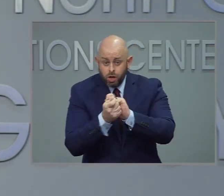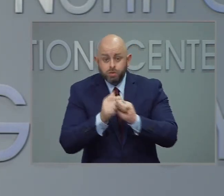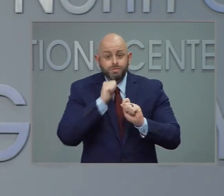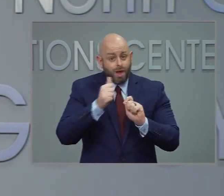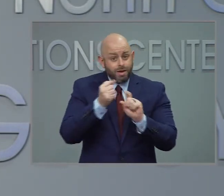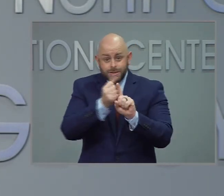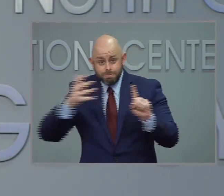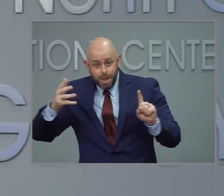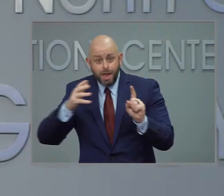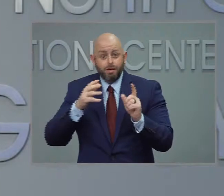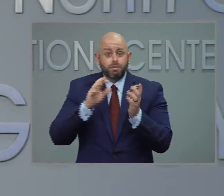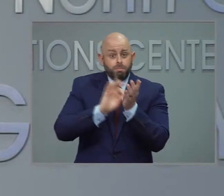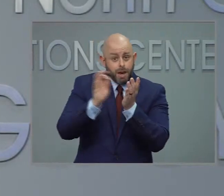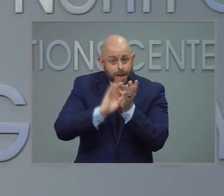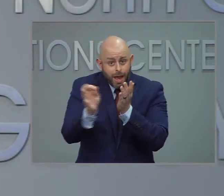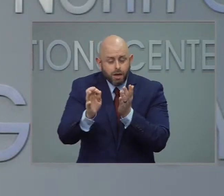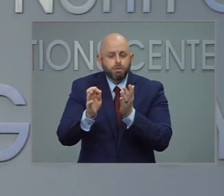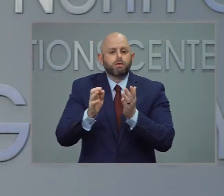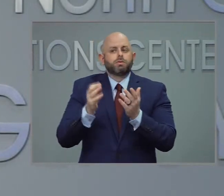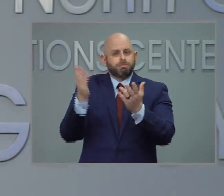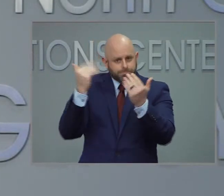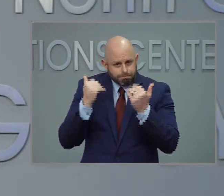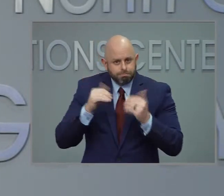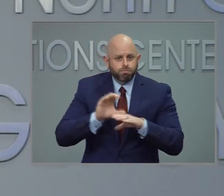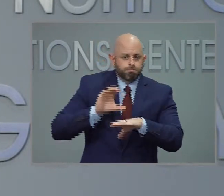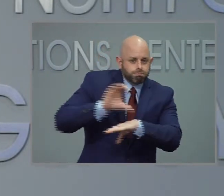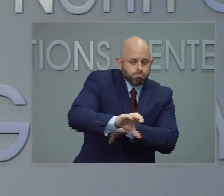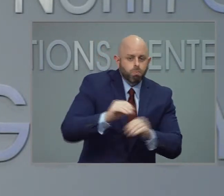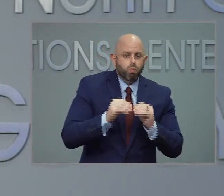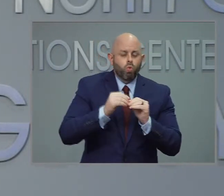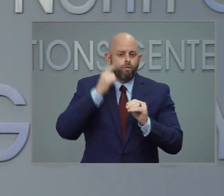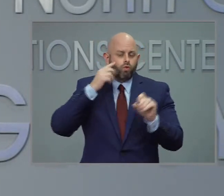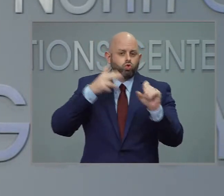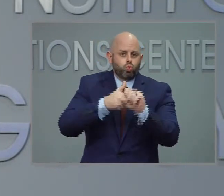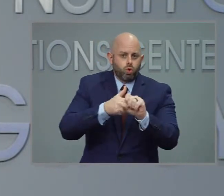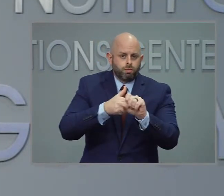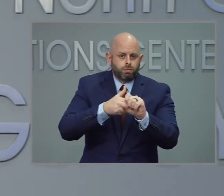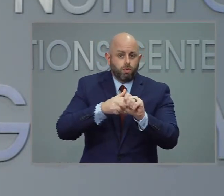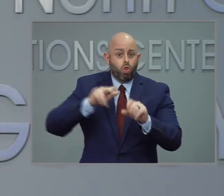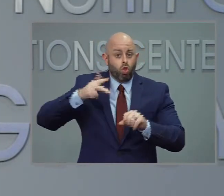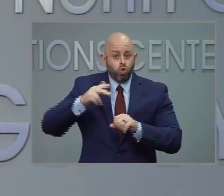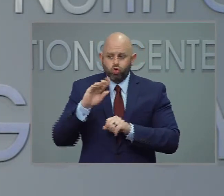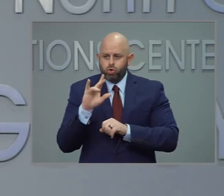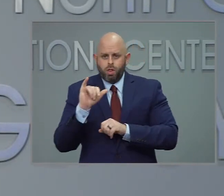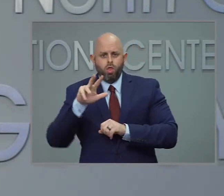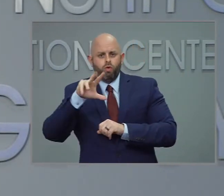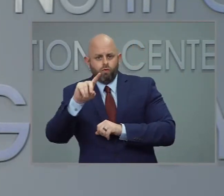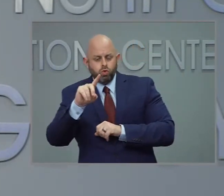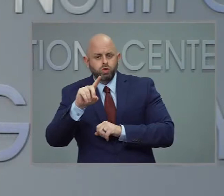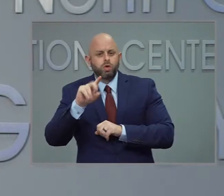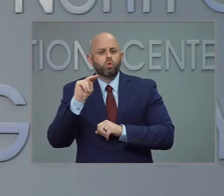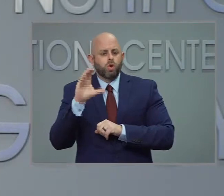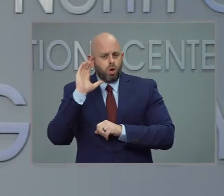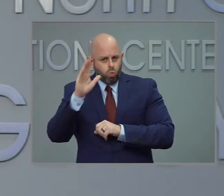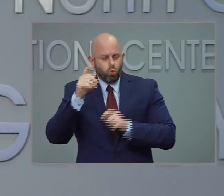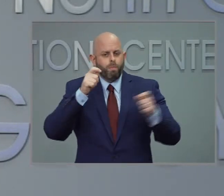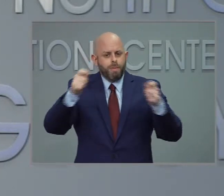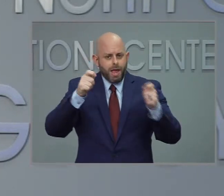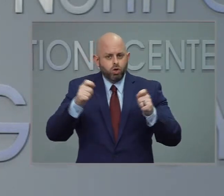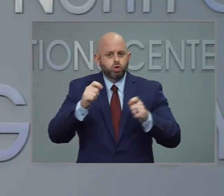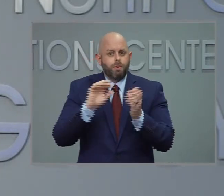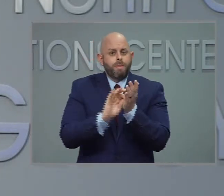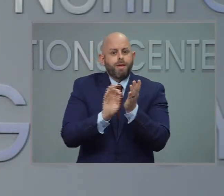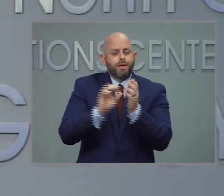And third, on July the 1st, North Carolina will dramatically change how it manages the Medicaid